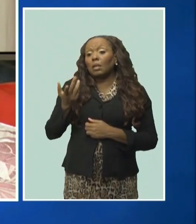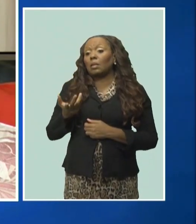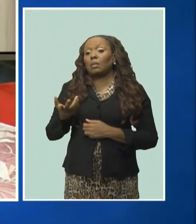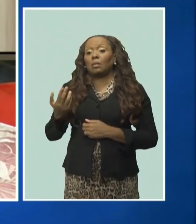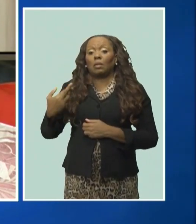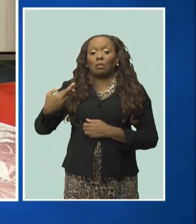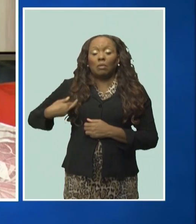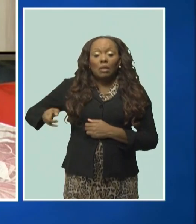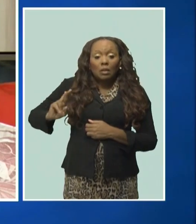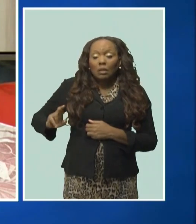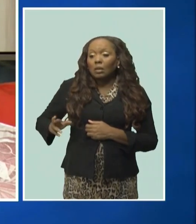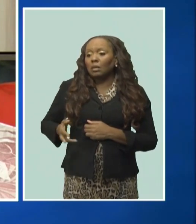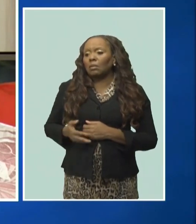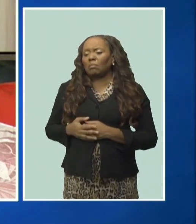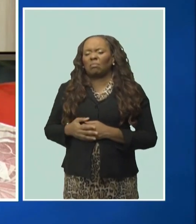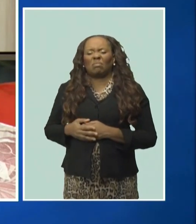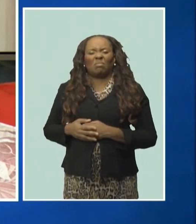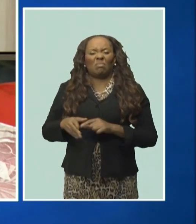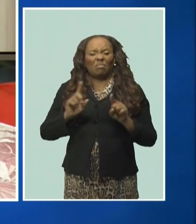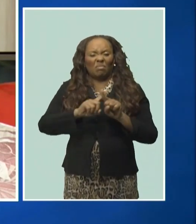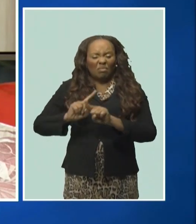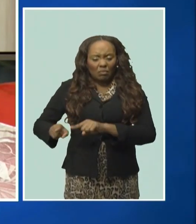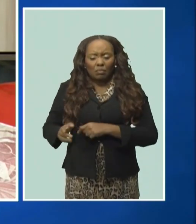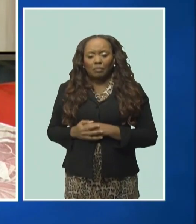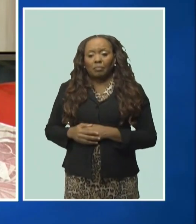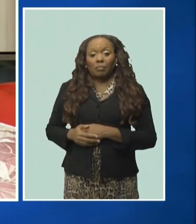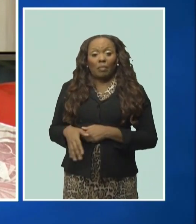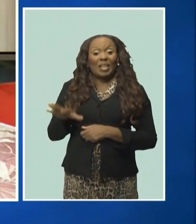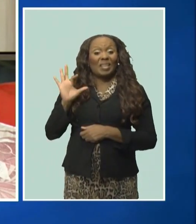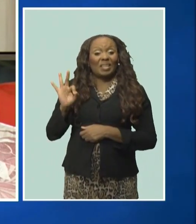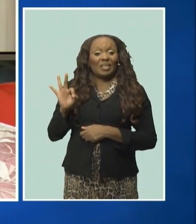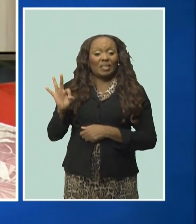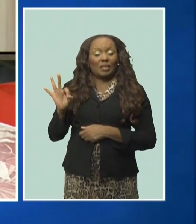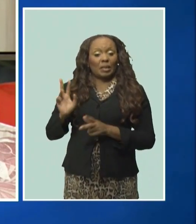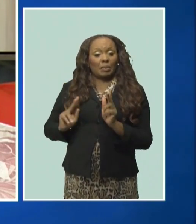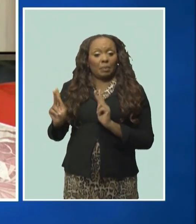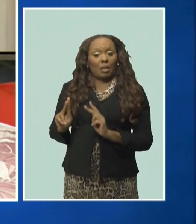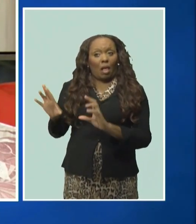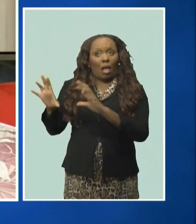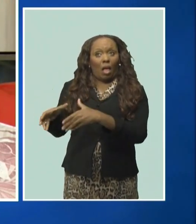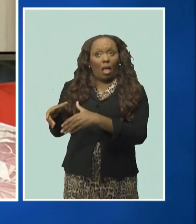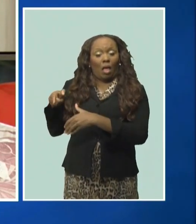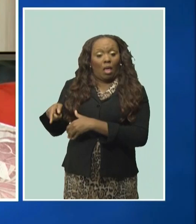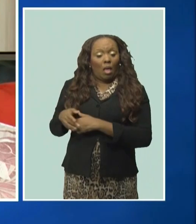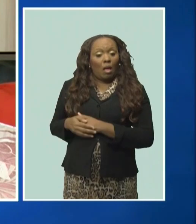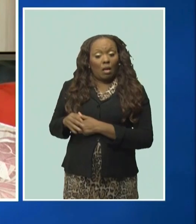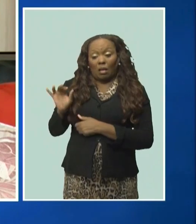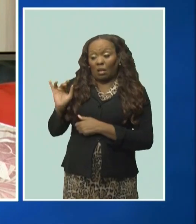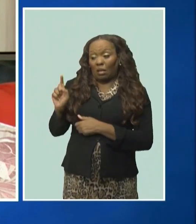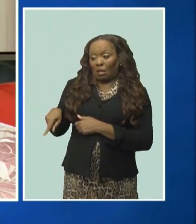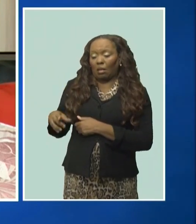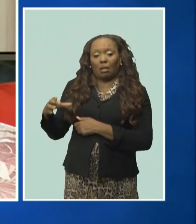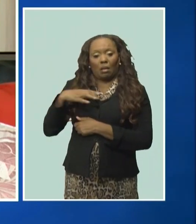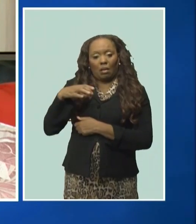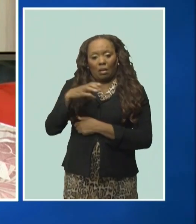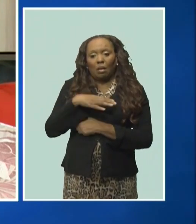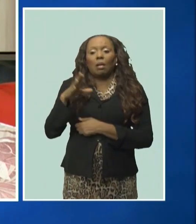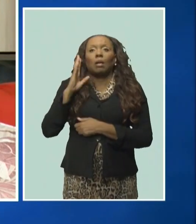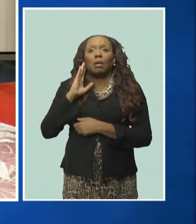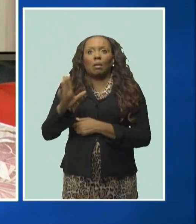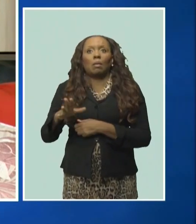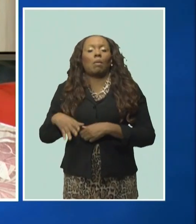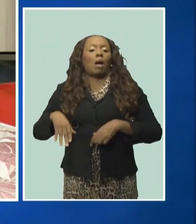sector, etc., etc. That 9-member national unity presidential council, they will assume the powers